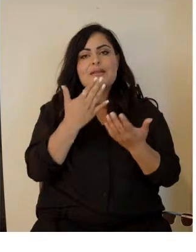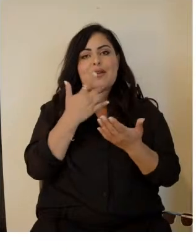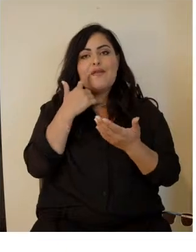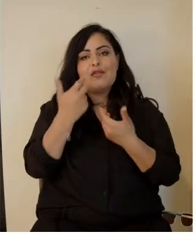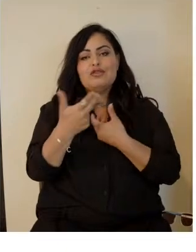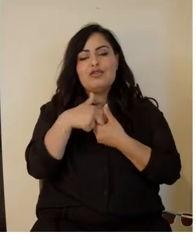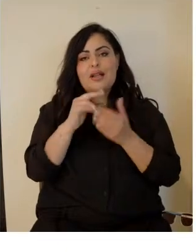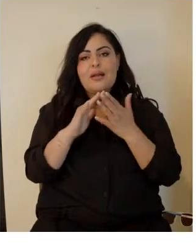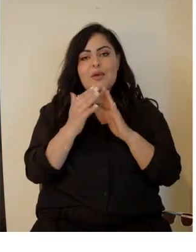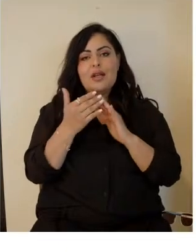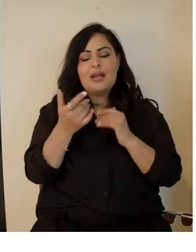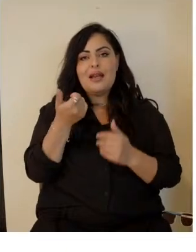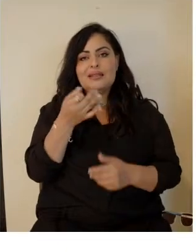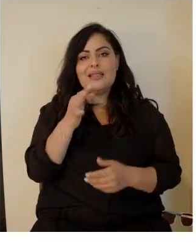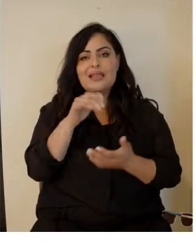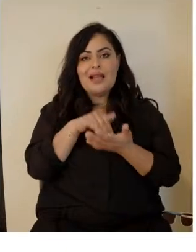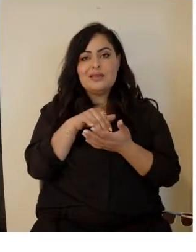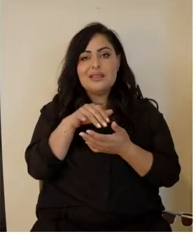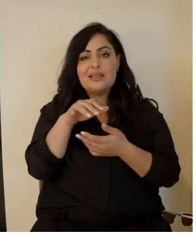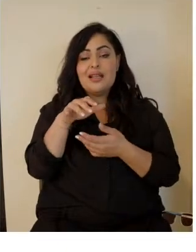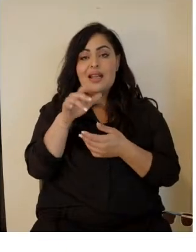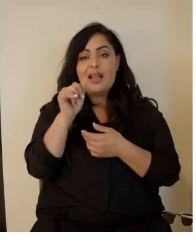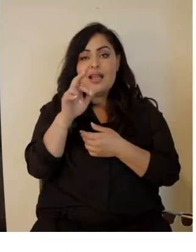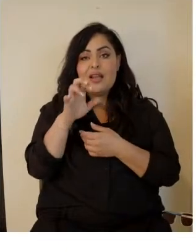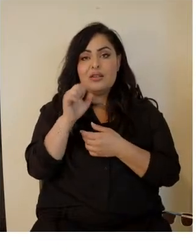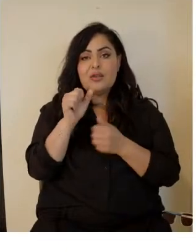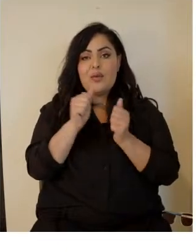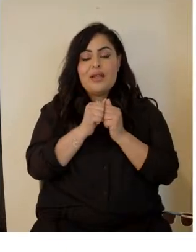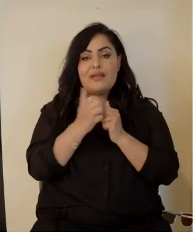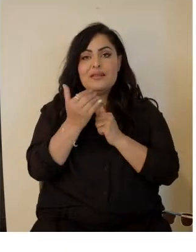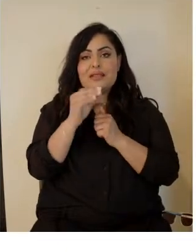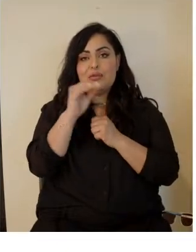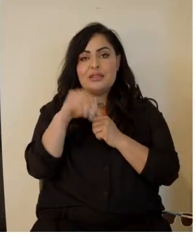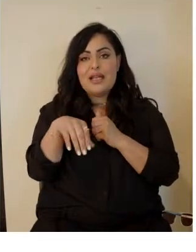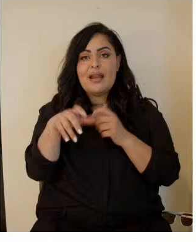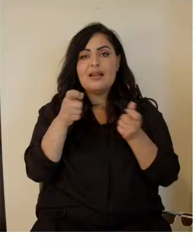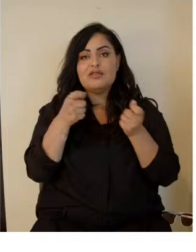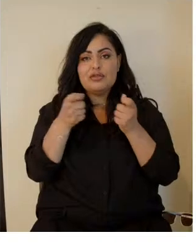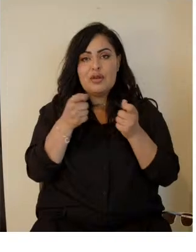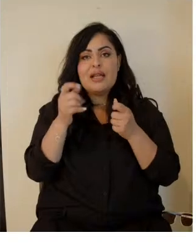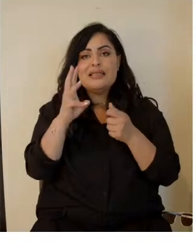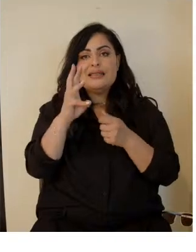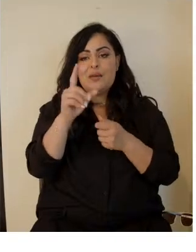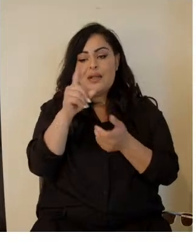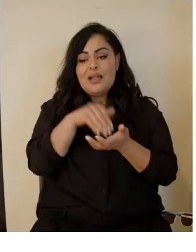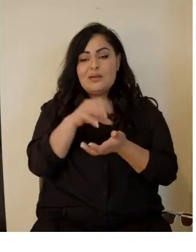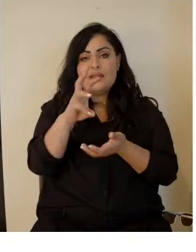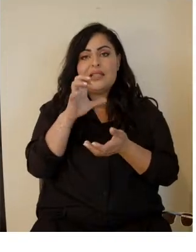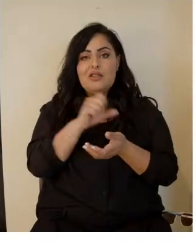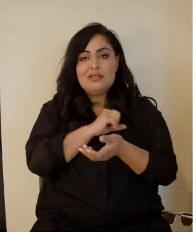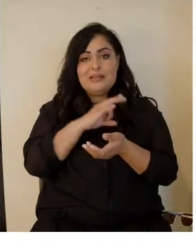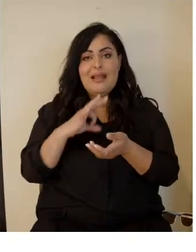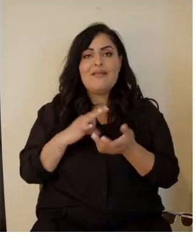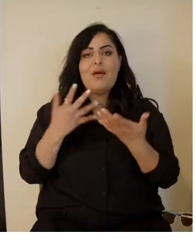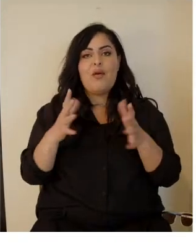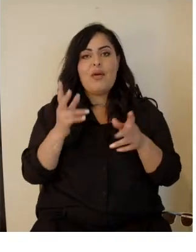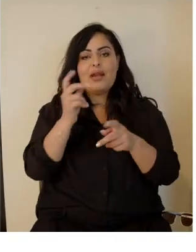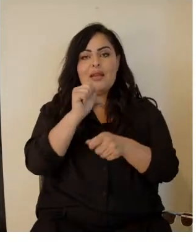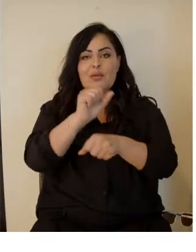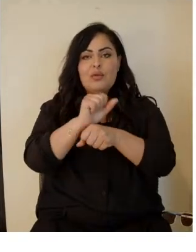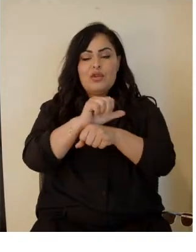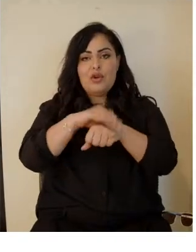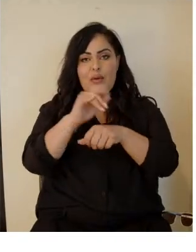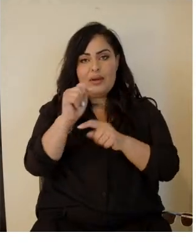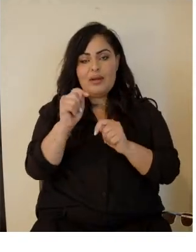at 13,950 acres with 3% containment, and we do have over 1,600 personnel working on this. We're going to do a